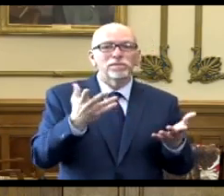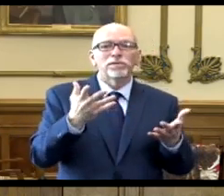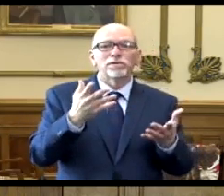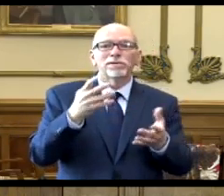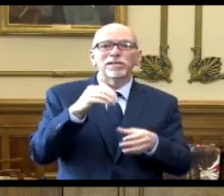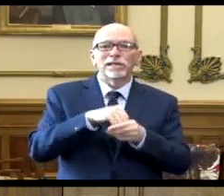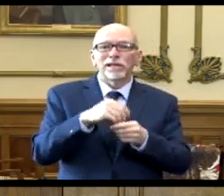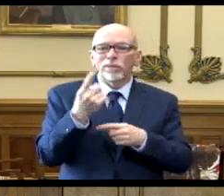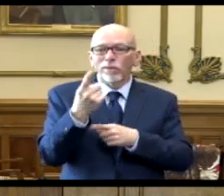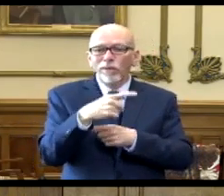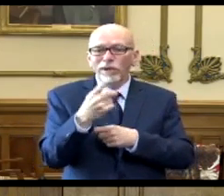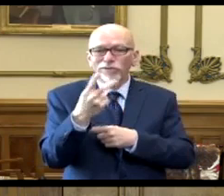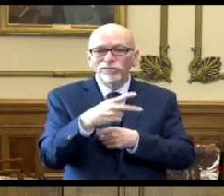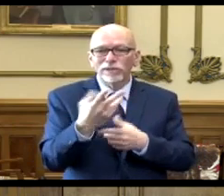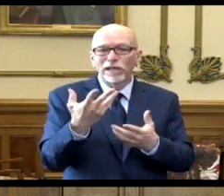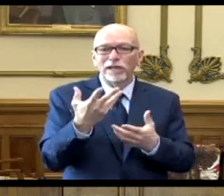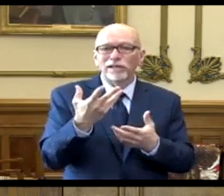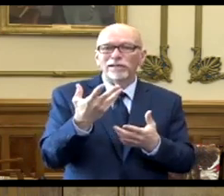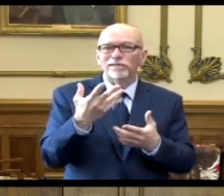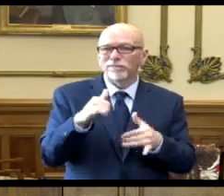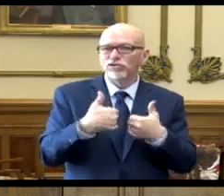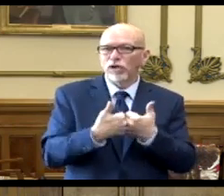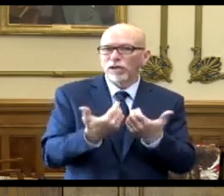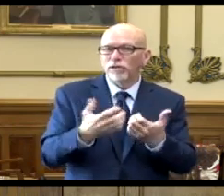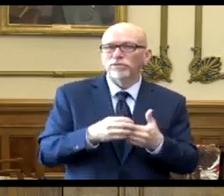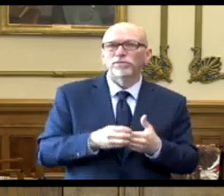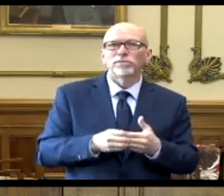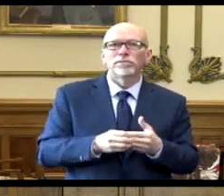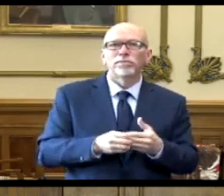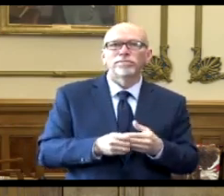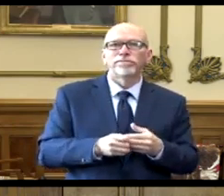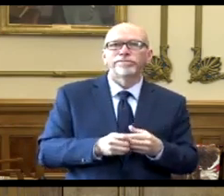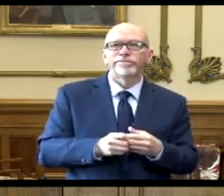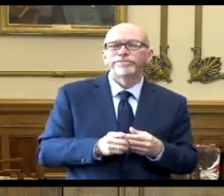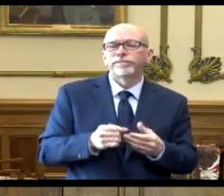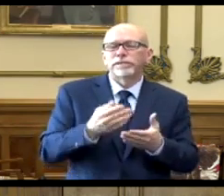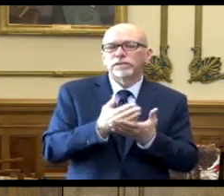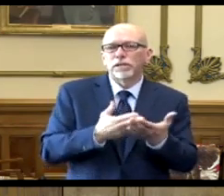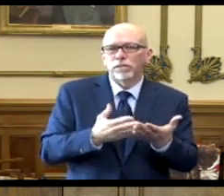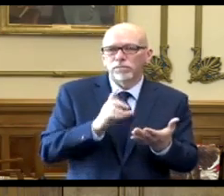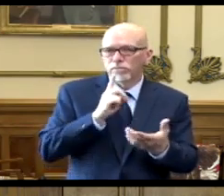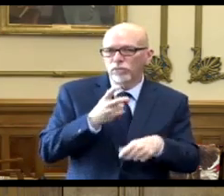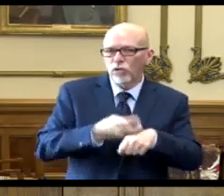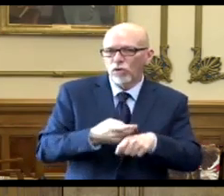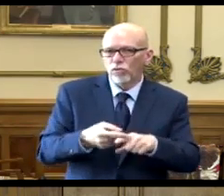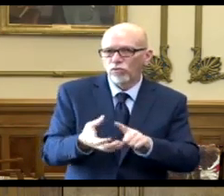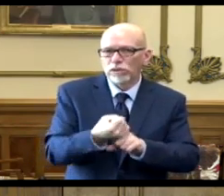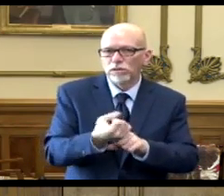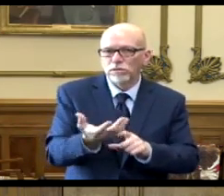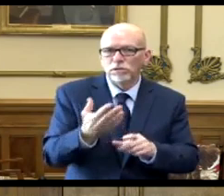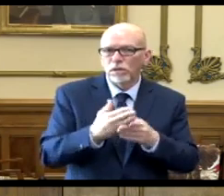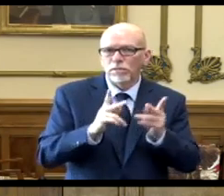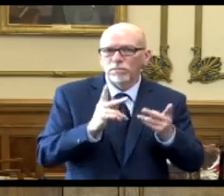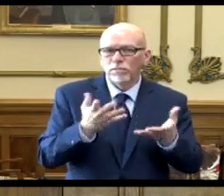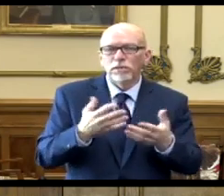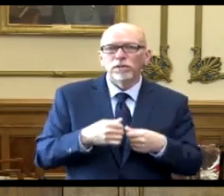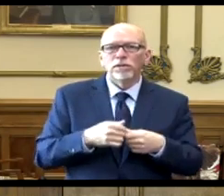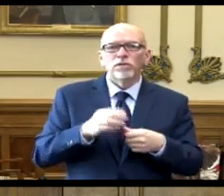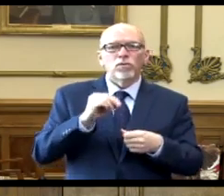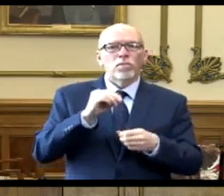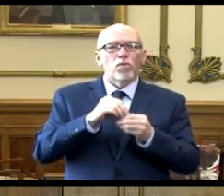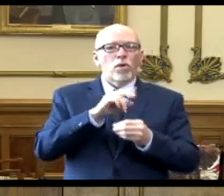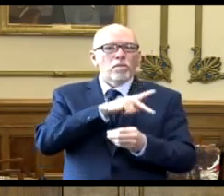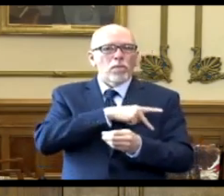of 1 to 2 days is a challenge, and some are incredibly difficult to reach. So the very personal